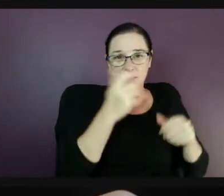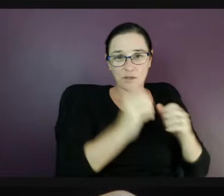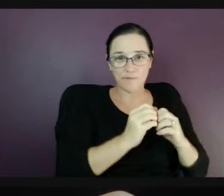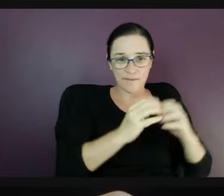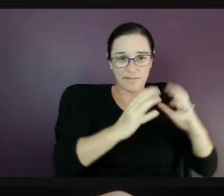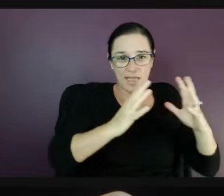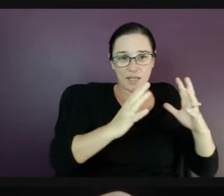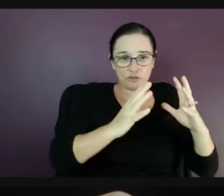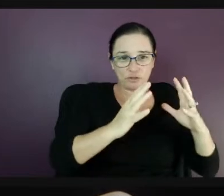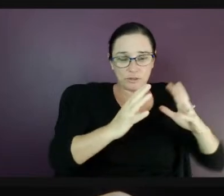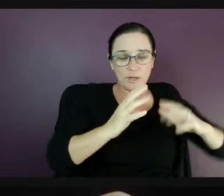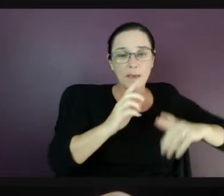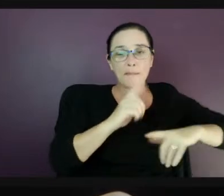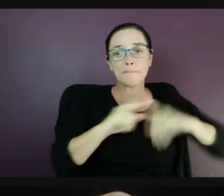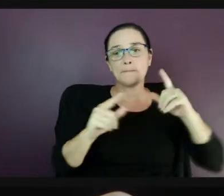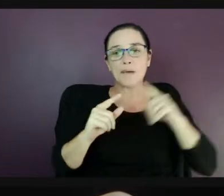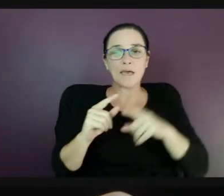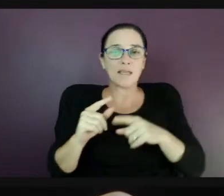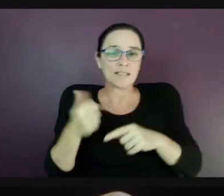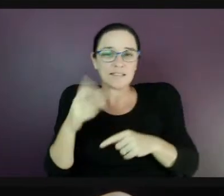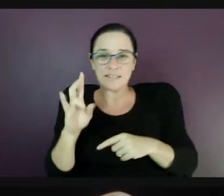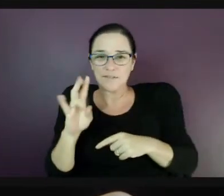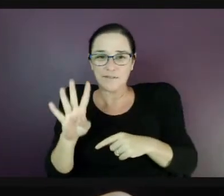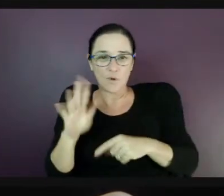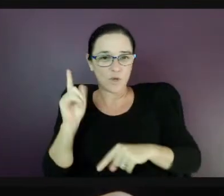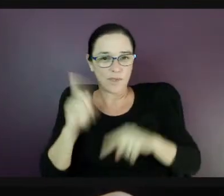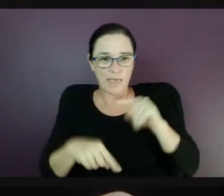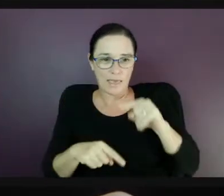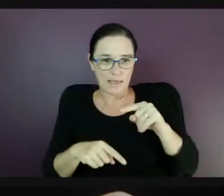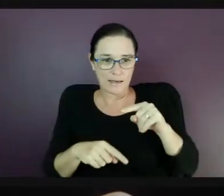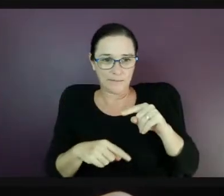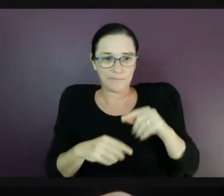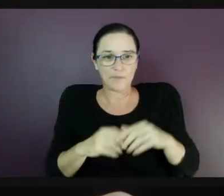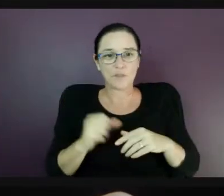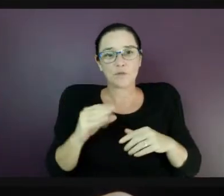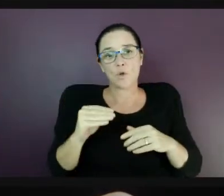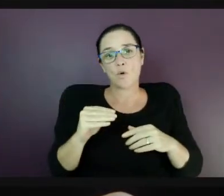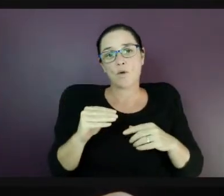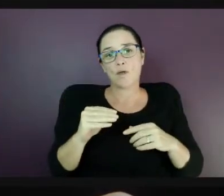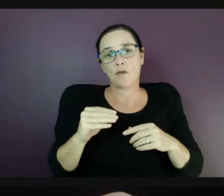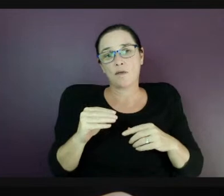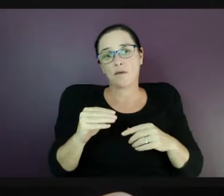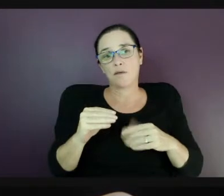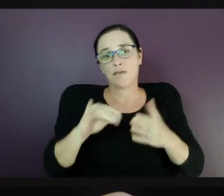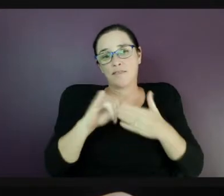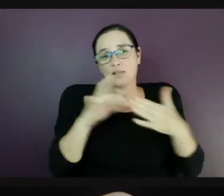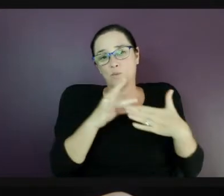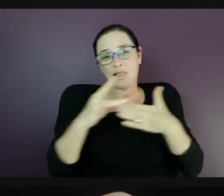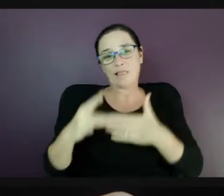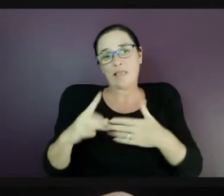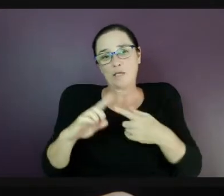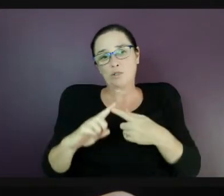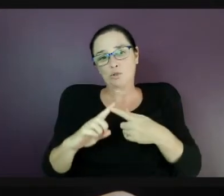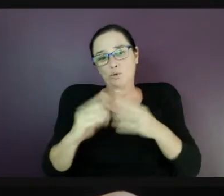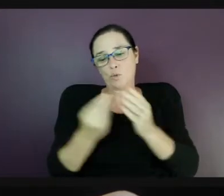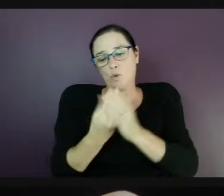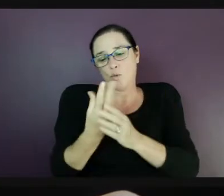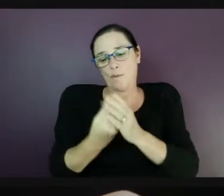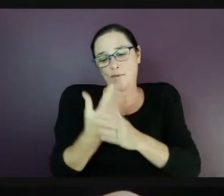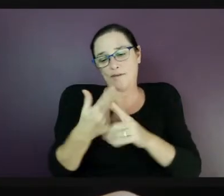actually being affected. And not being able to erupt in a southwest rift in 74 is what led to erupting out of the south